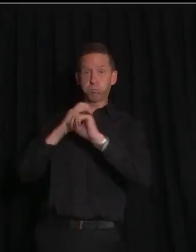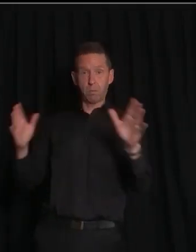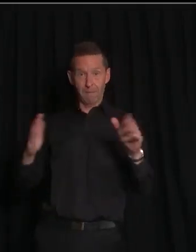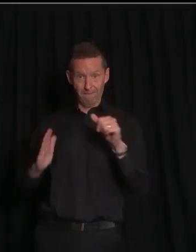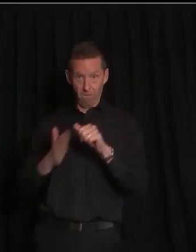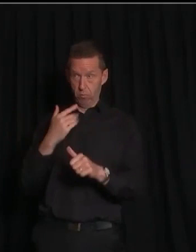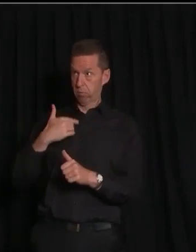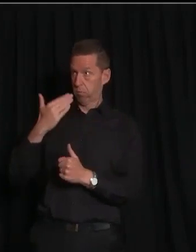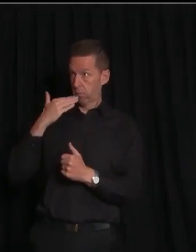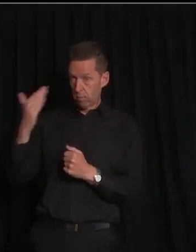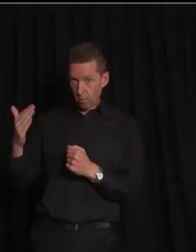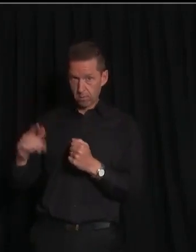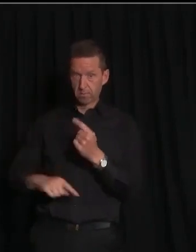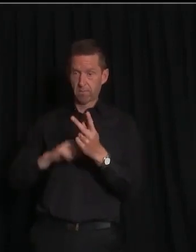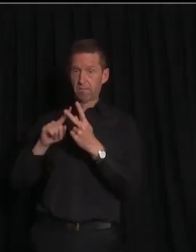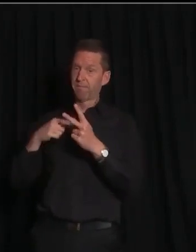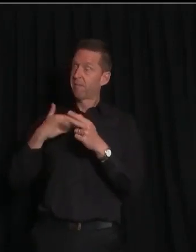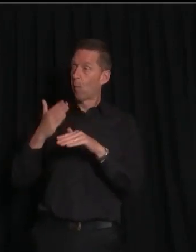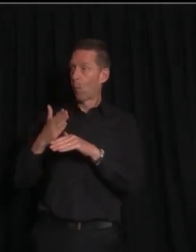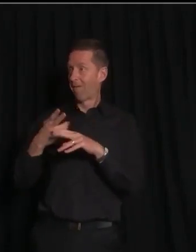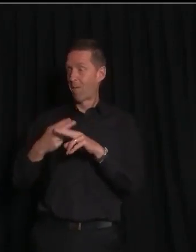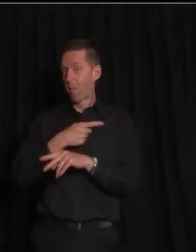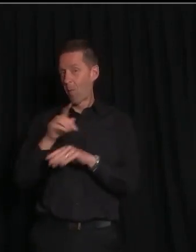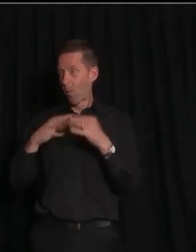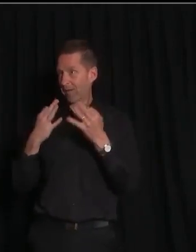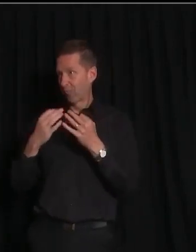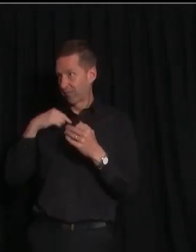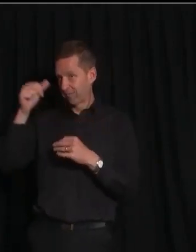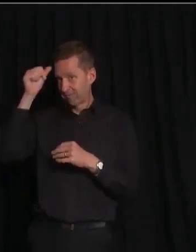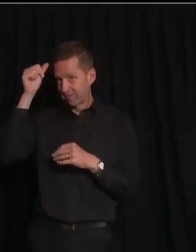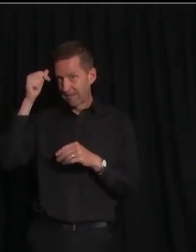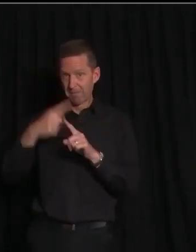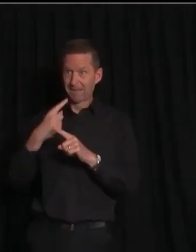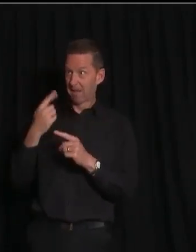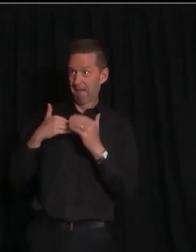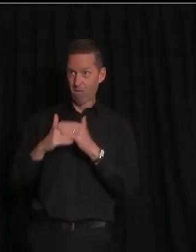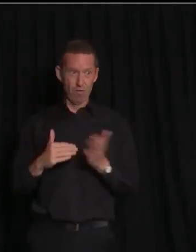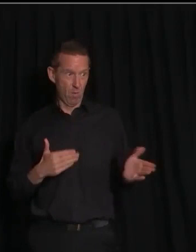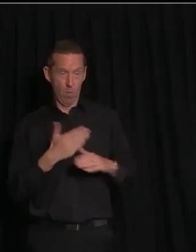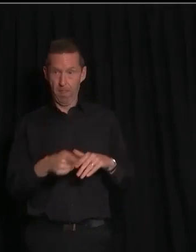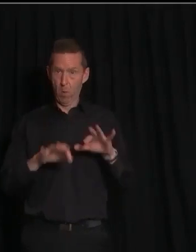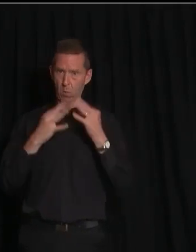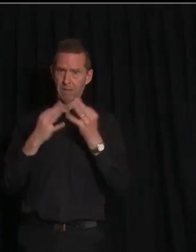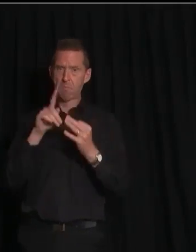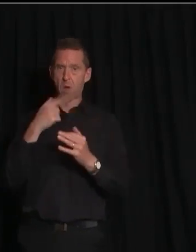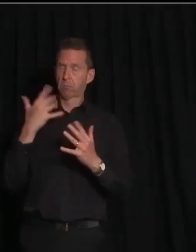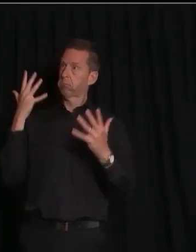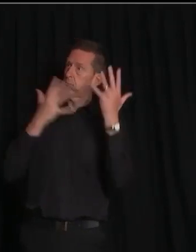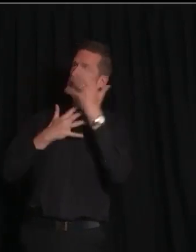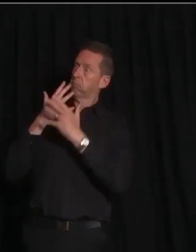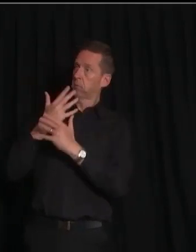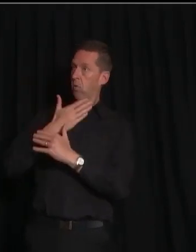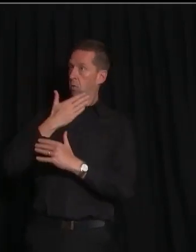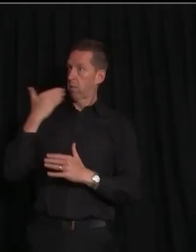thank you. Second of all, I've worked for such an organization, and my friend does as well. But this was like the